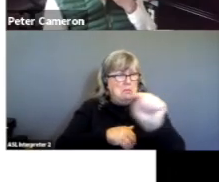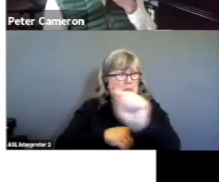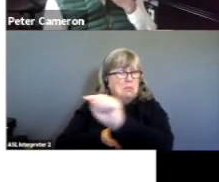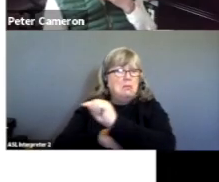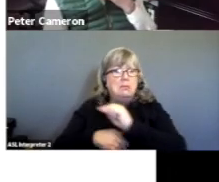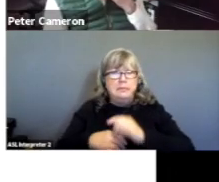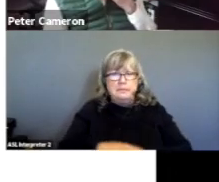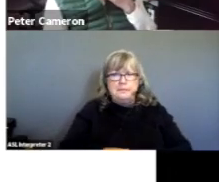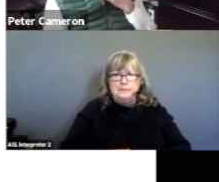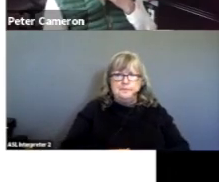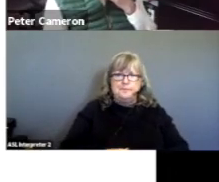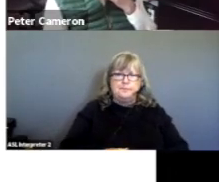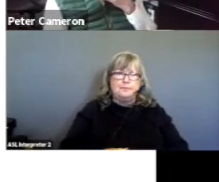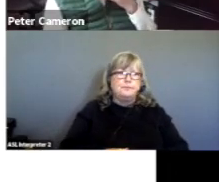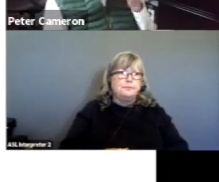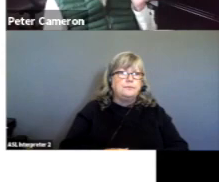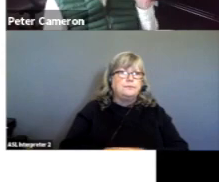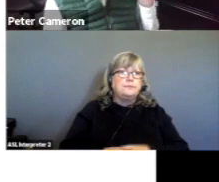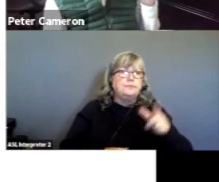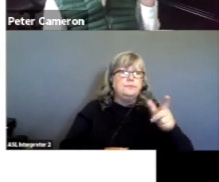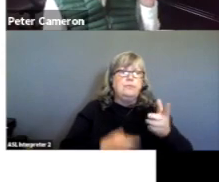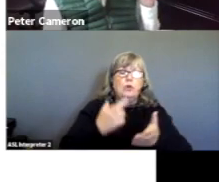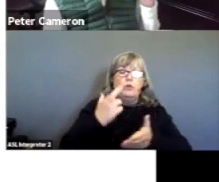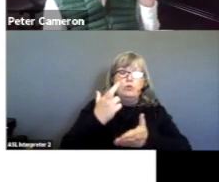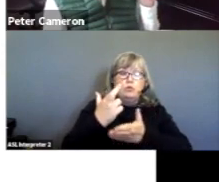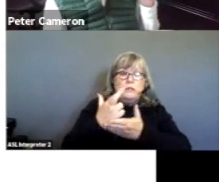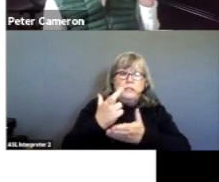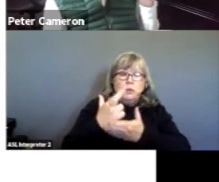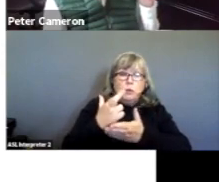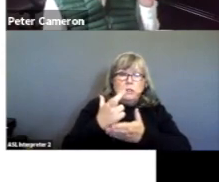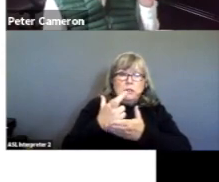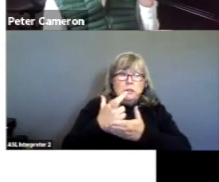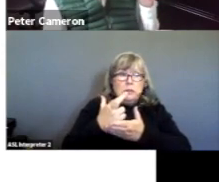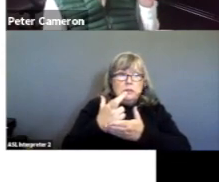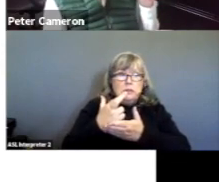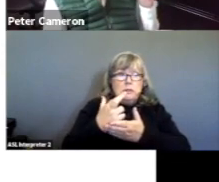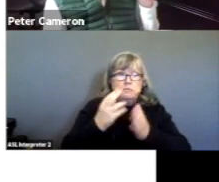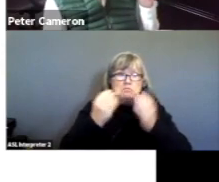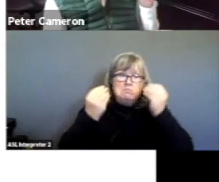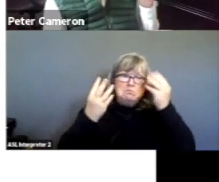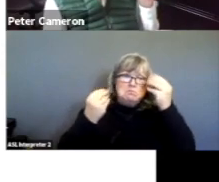So here's some resources. Again,